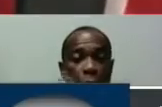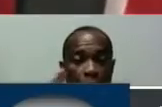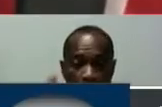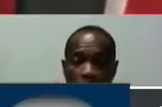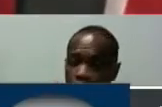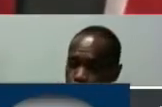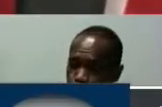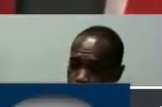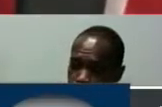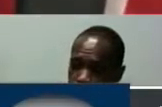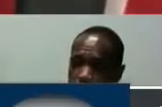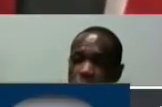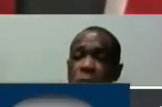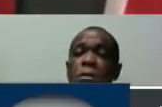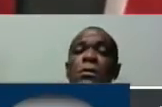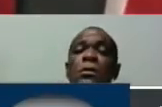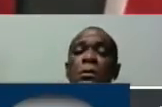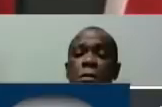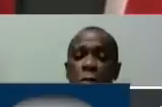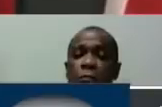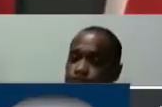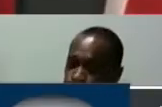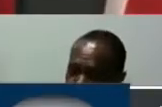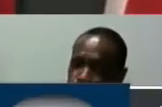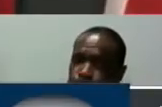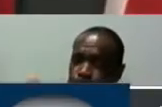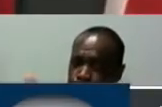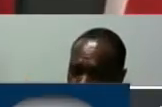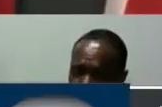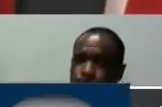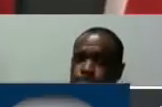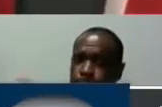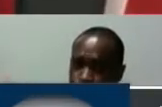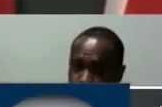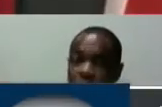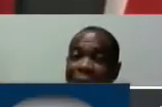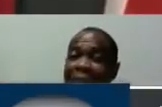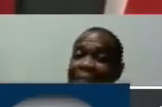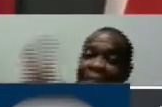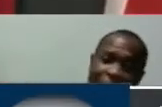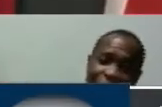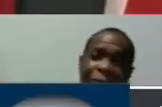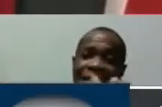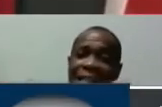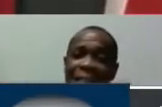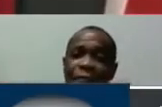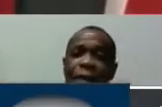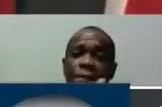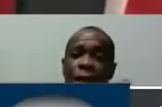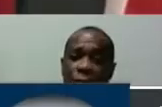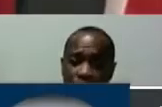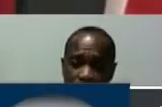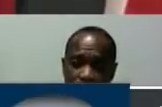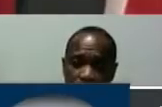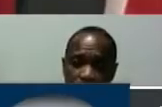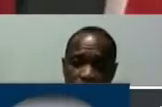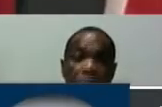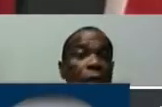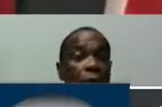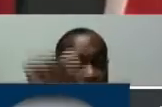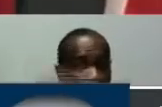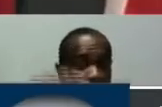to encourage and increase the level of vaccination, the government being the largest employer of labor.